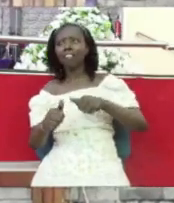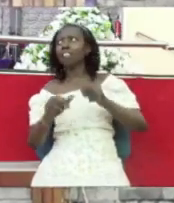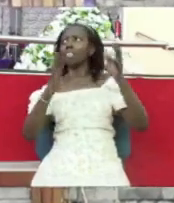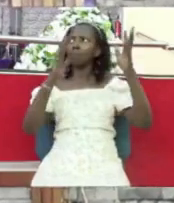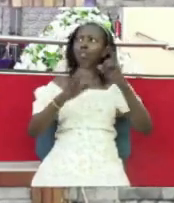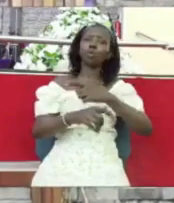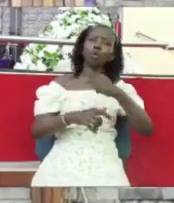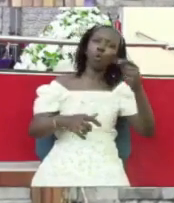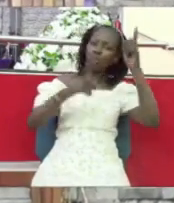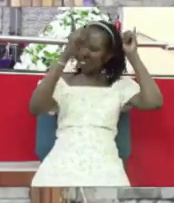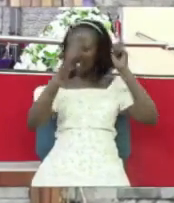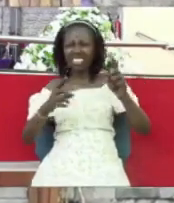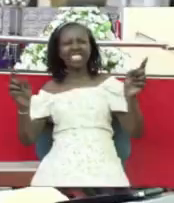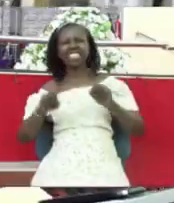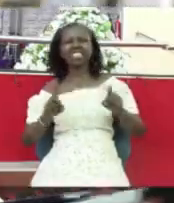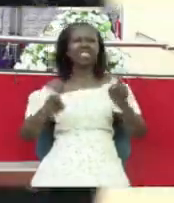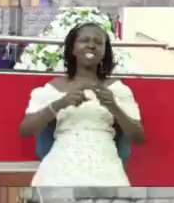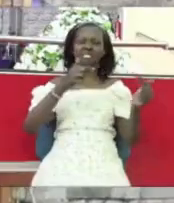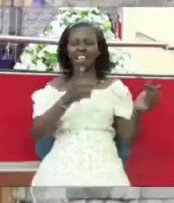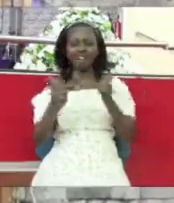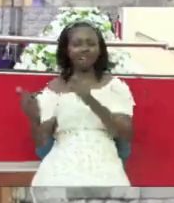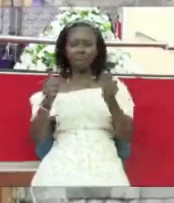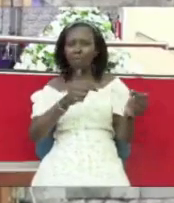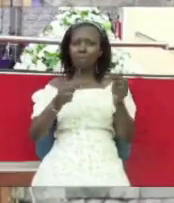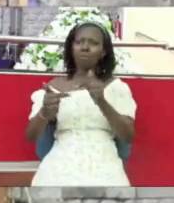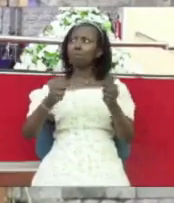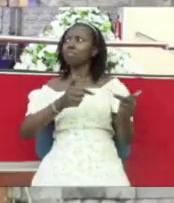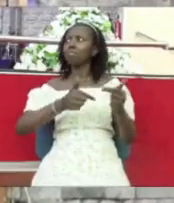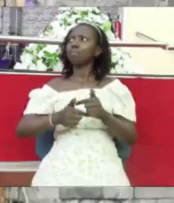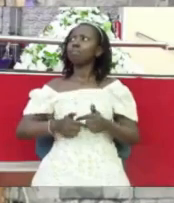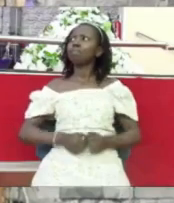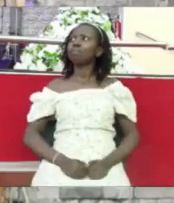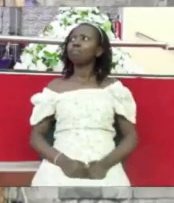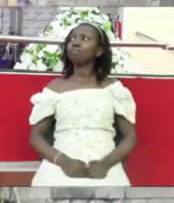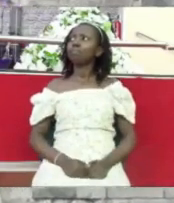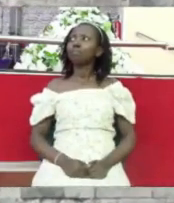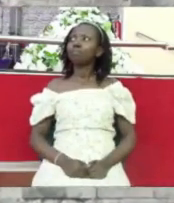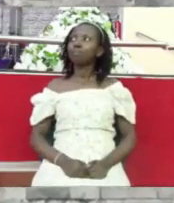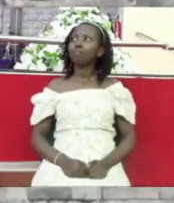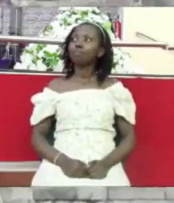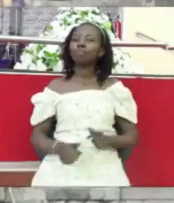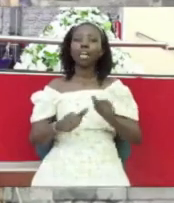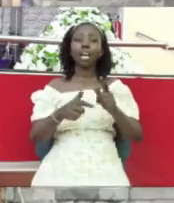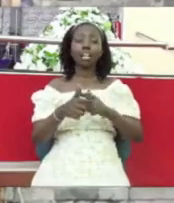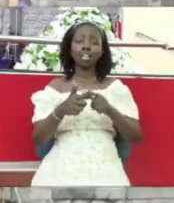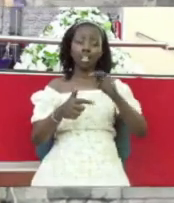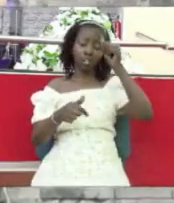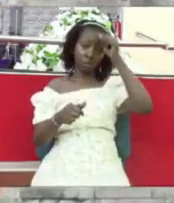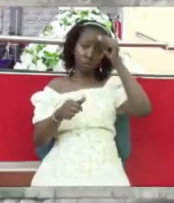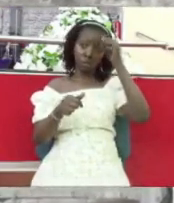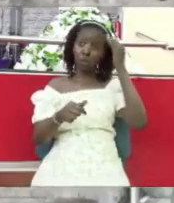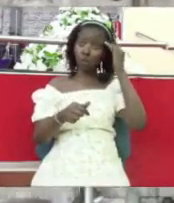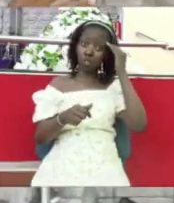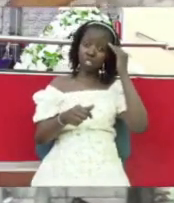what. I don't know this. Takriban miaka sita mmekuwa mkipigana. Tunastahili kwenda huku. Tunastahili kufanya hivi. And then you realize God gave you that person